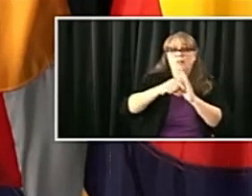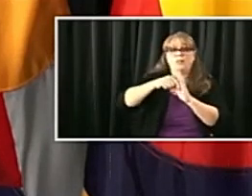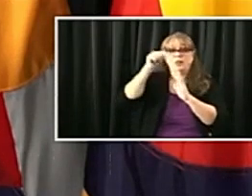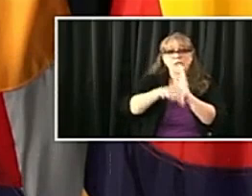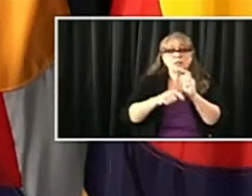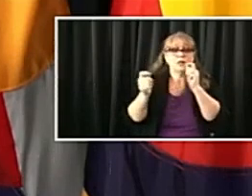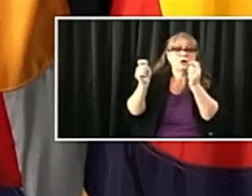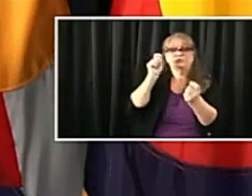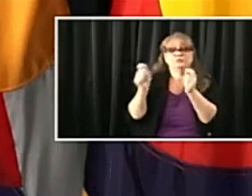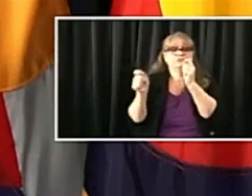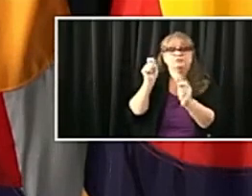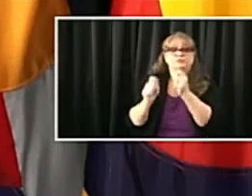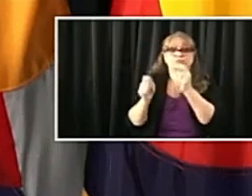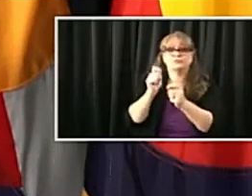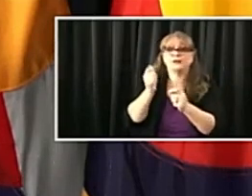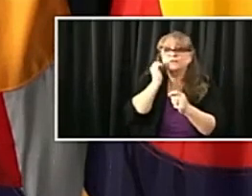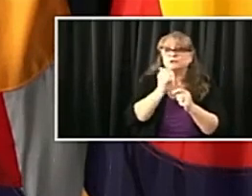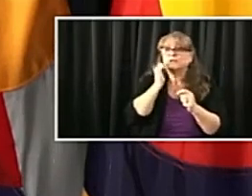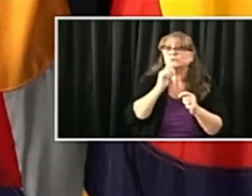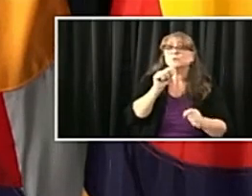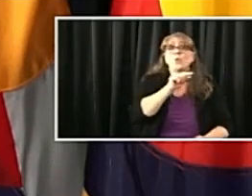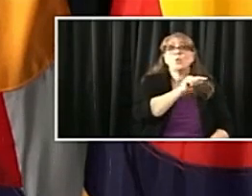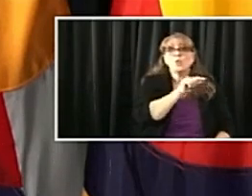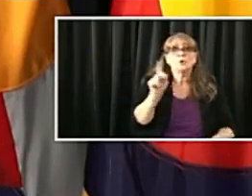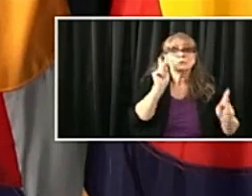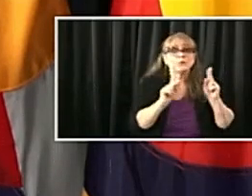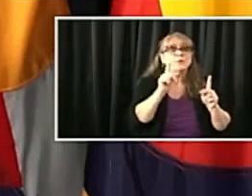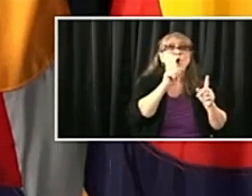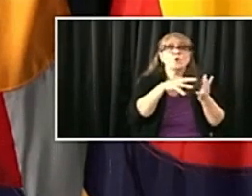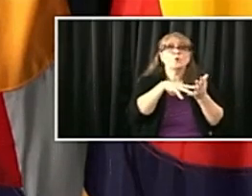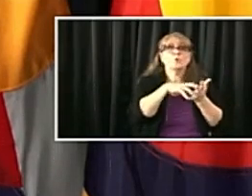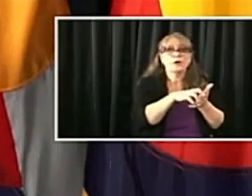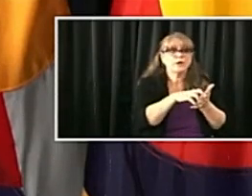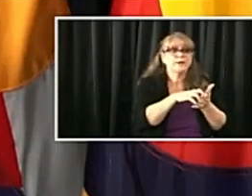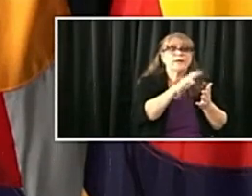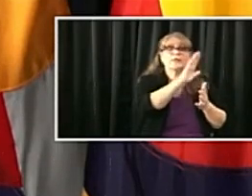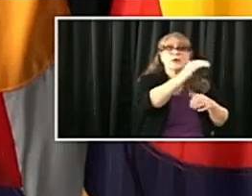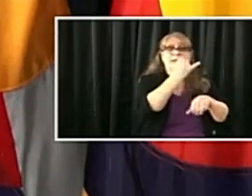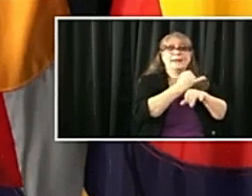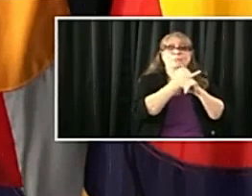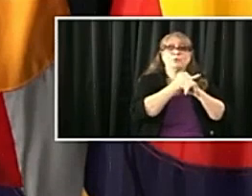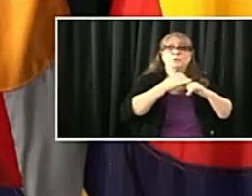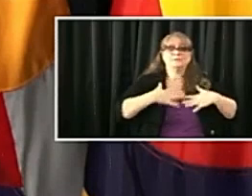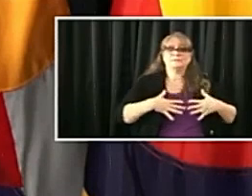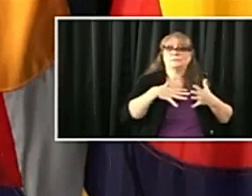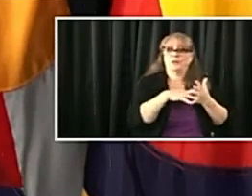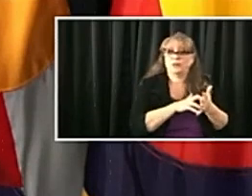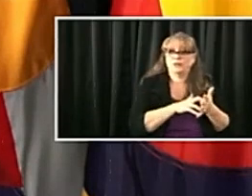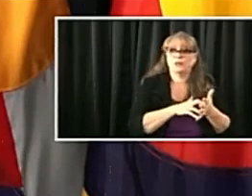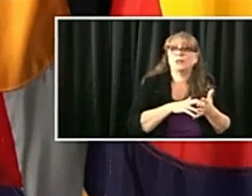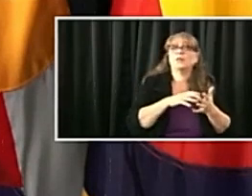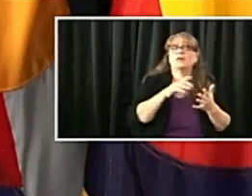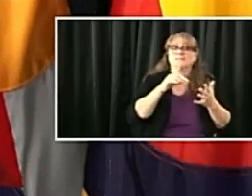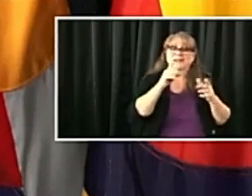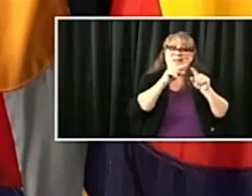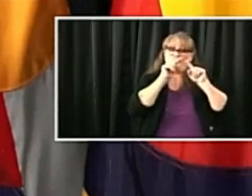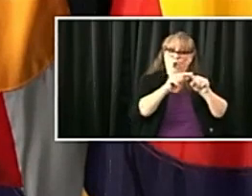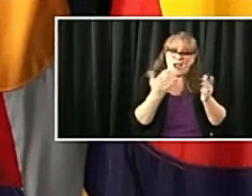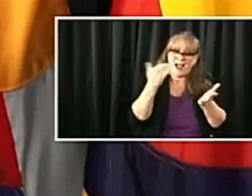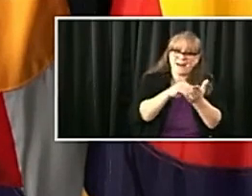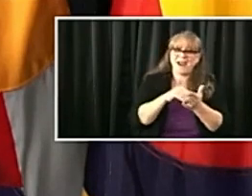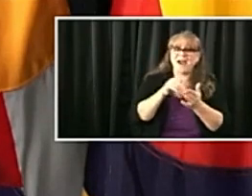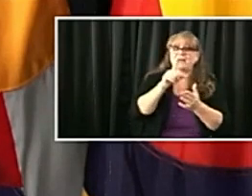What does the dial look like once everybody over 65, essential workers, all have protection? There